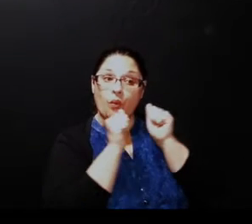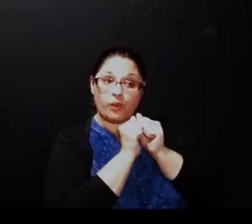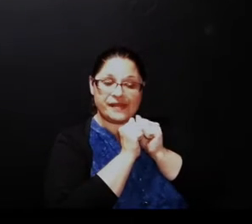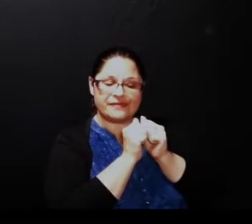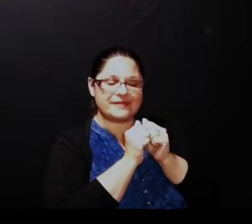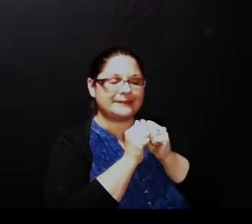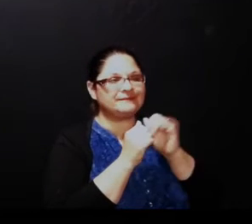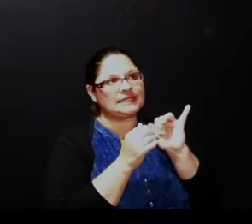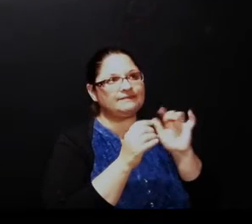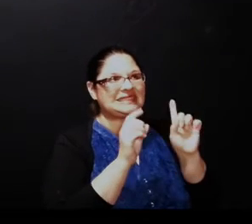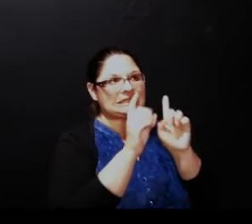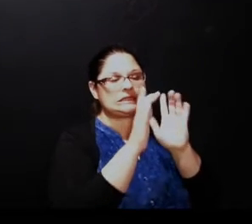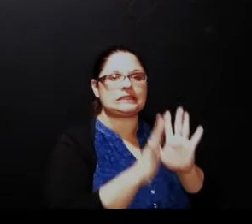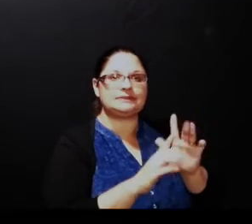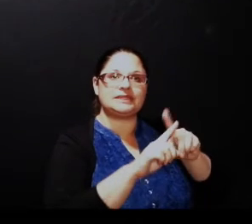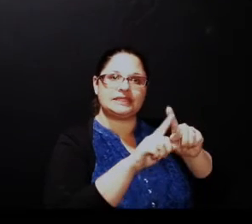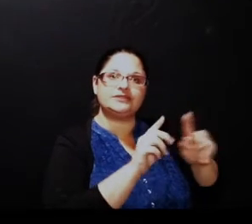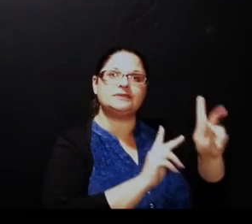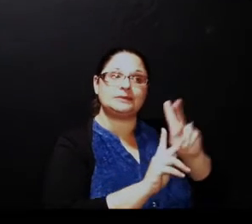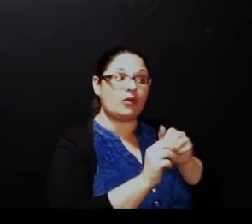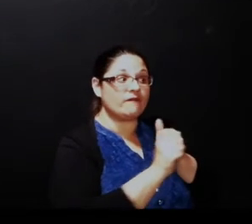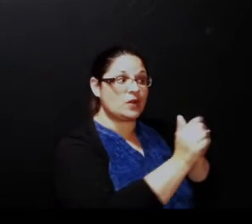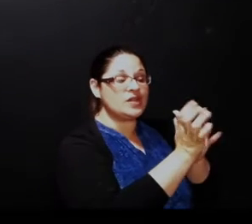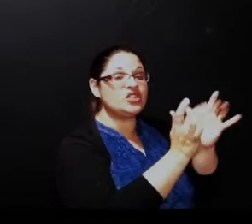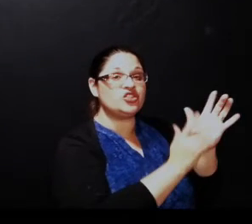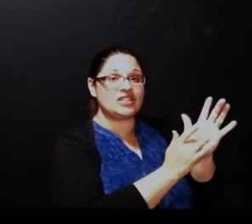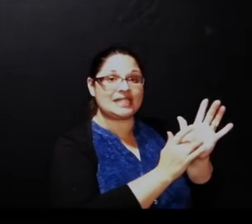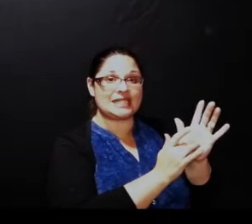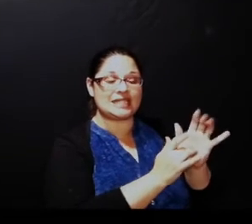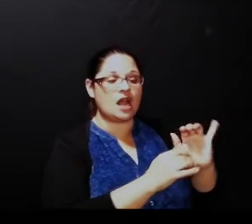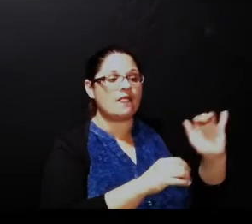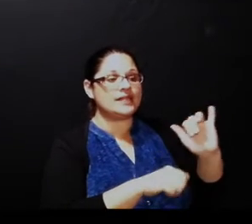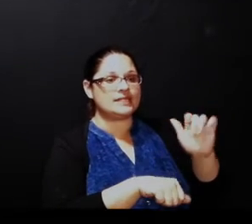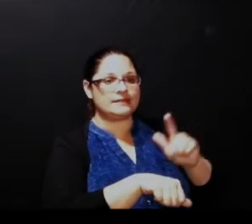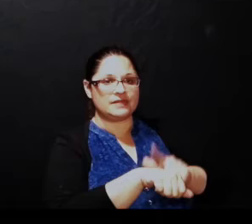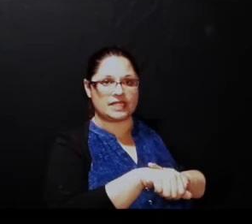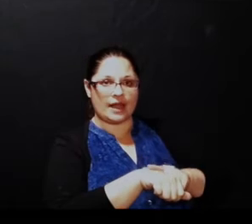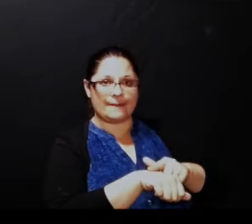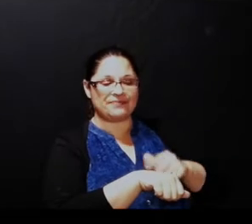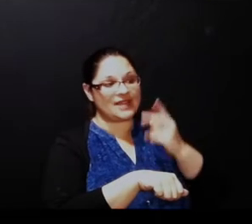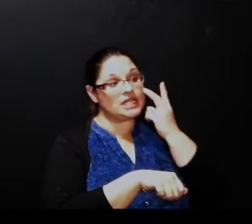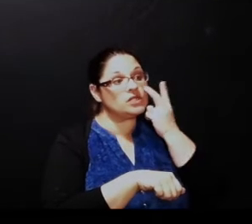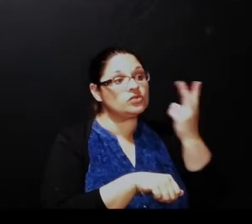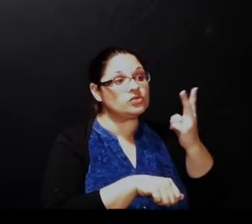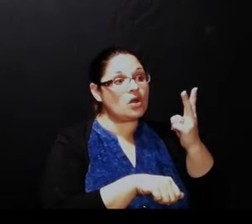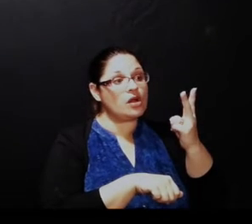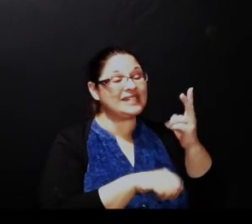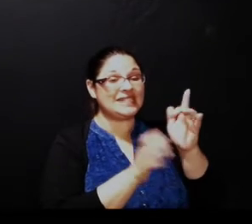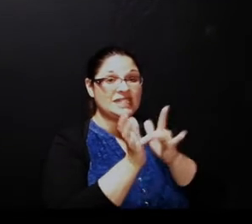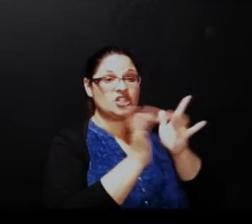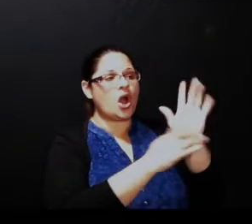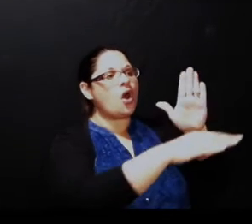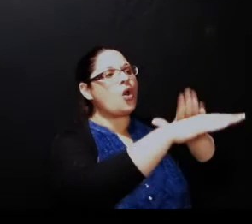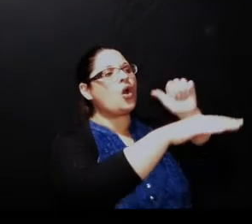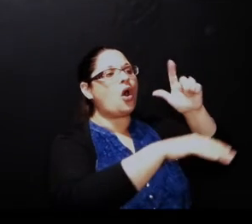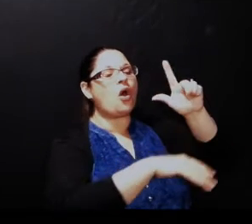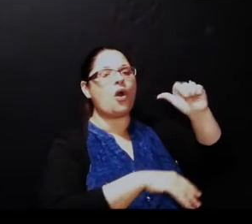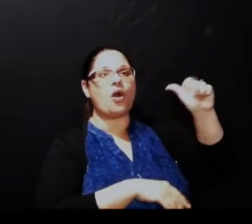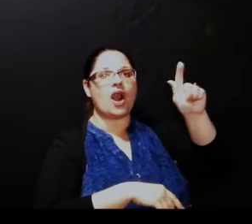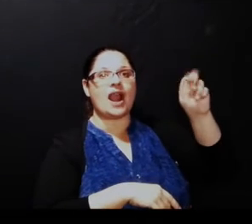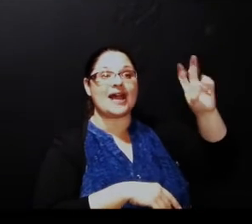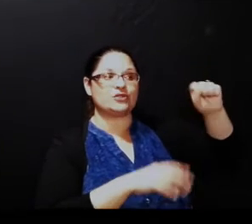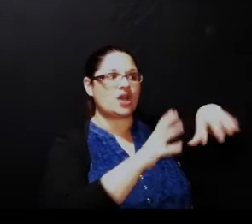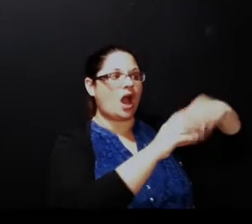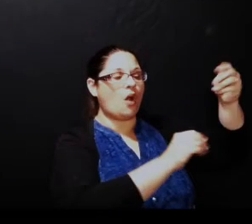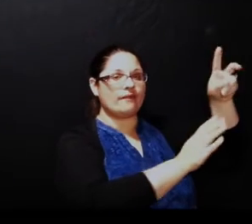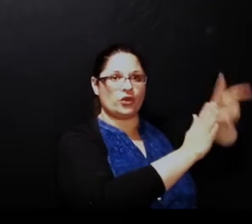when He called Lazarus out of his grave and raised him from the dead bear record. For this cause the people also